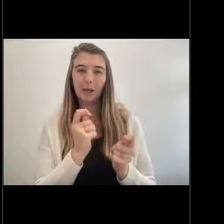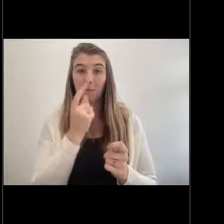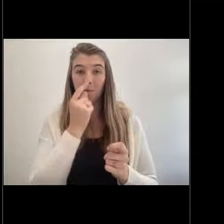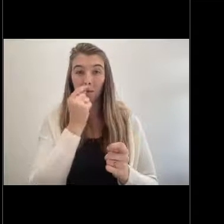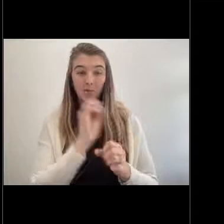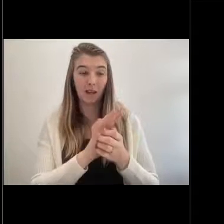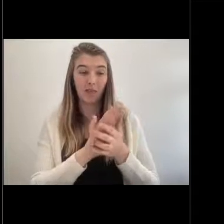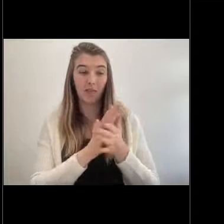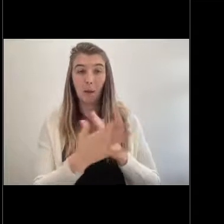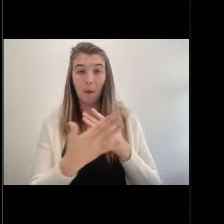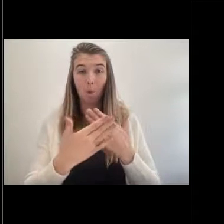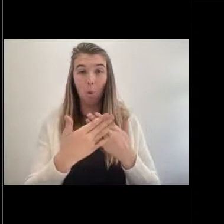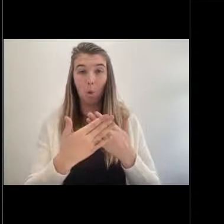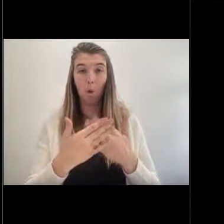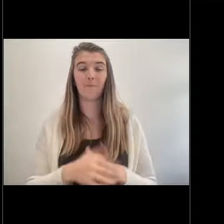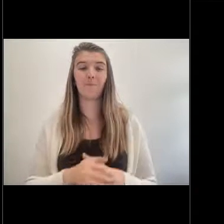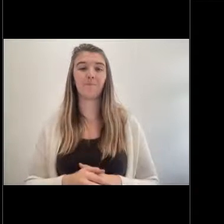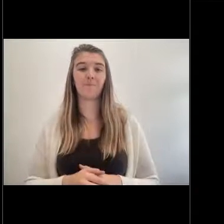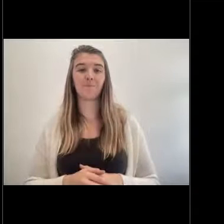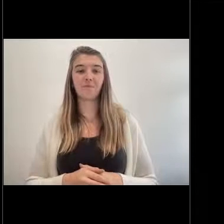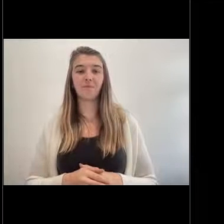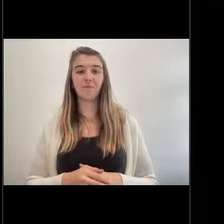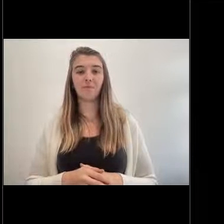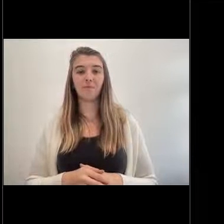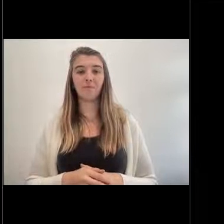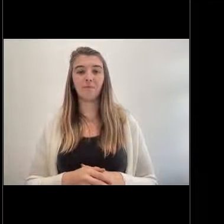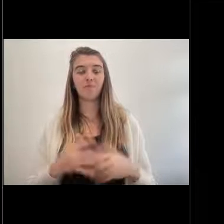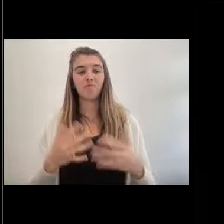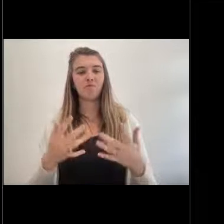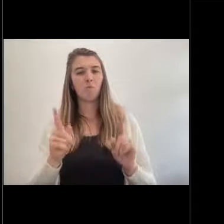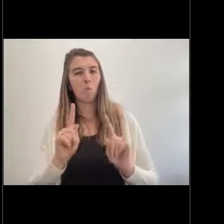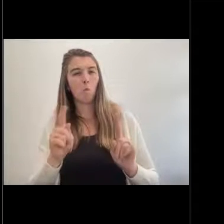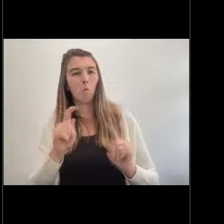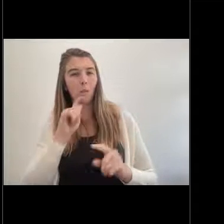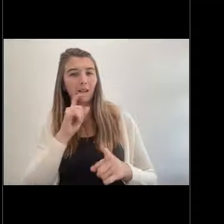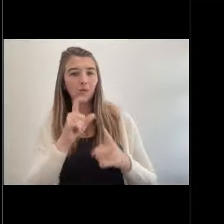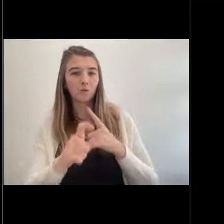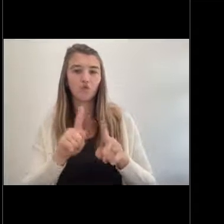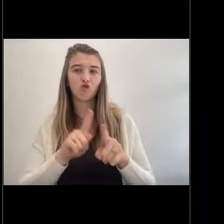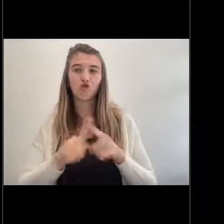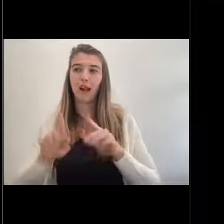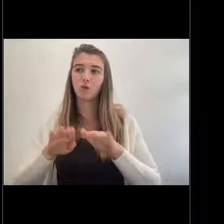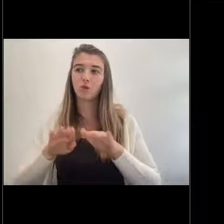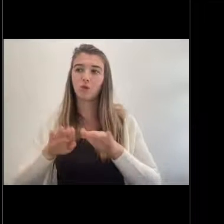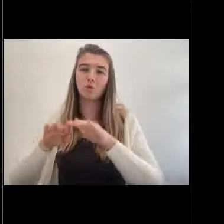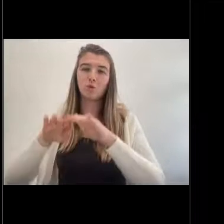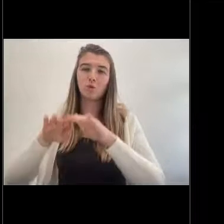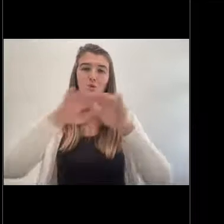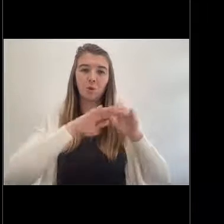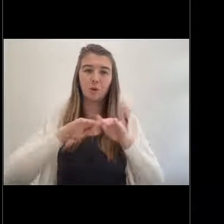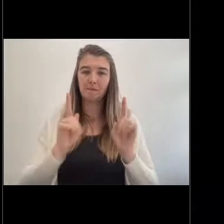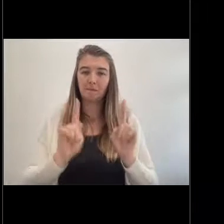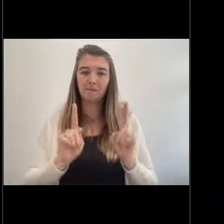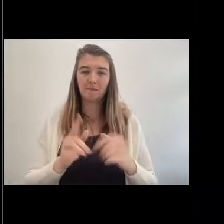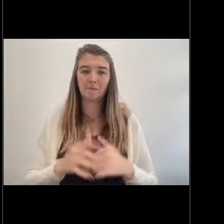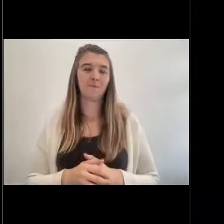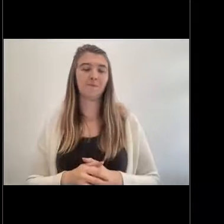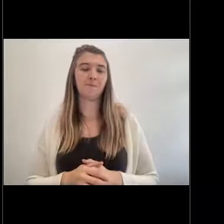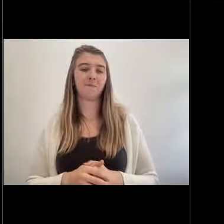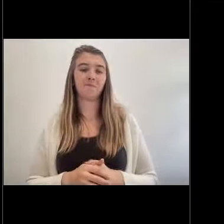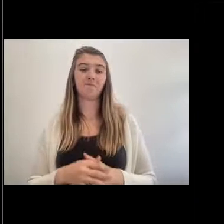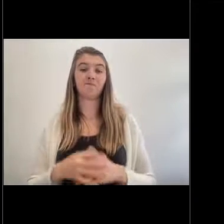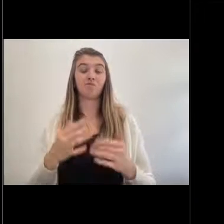What are we going to do about it? Are we doing something to harmonize these techniques? Well, yes. From last year, there